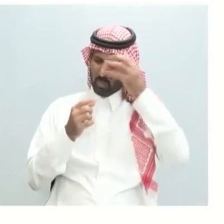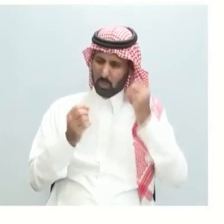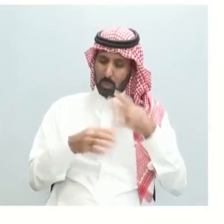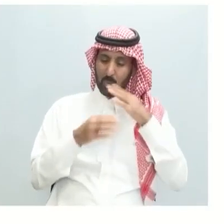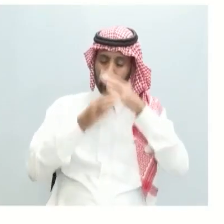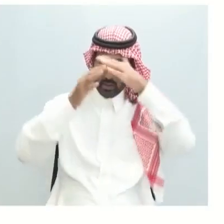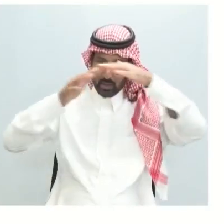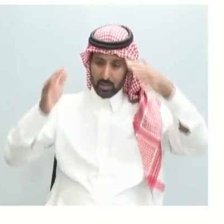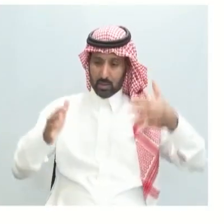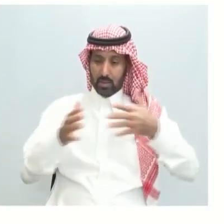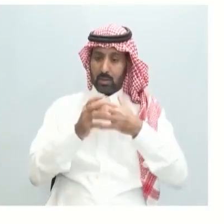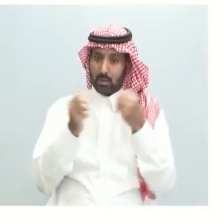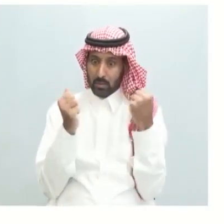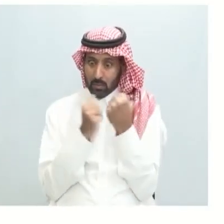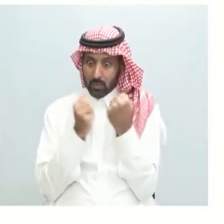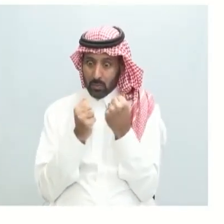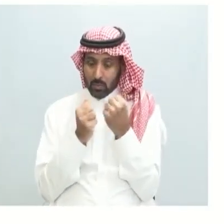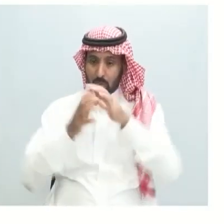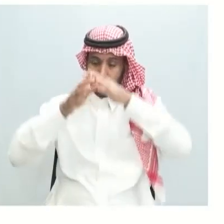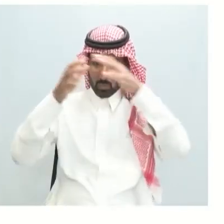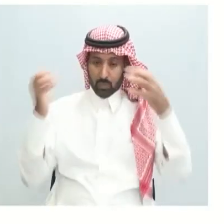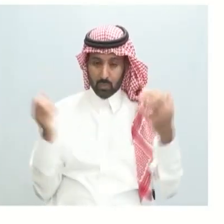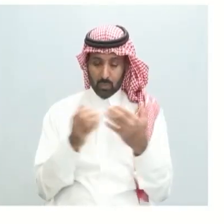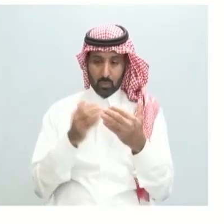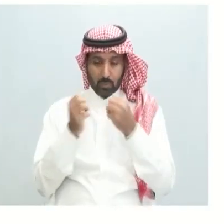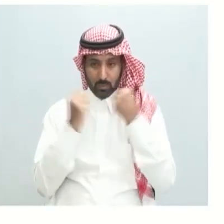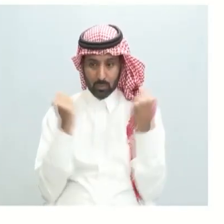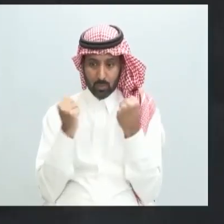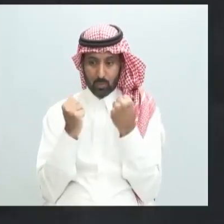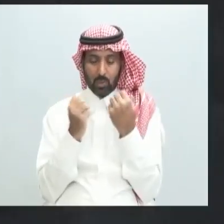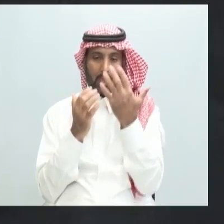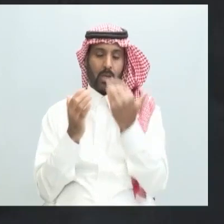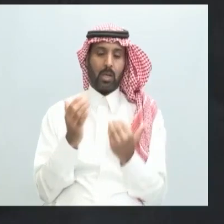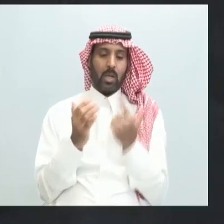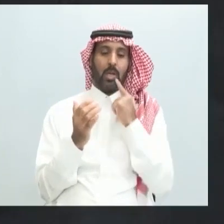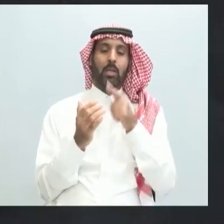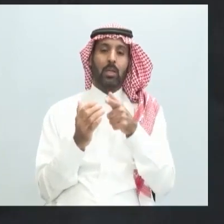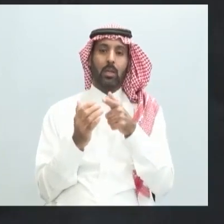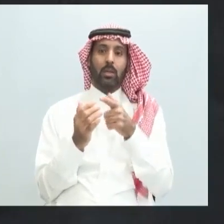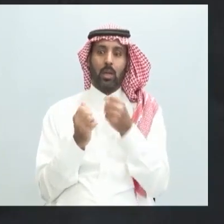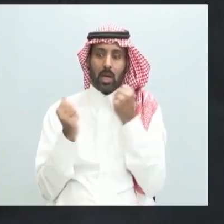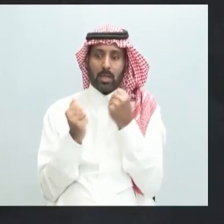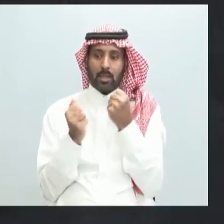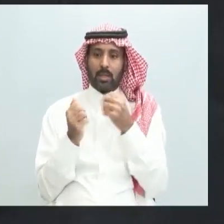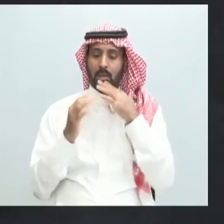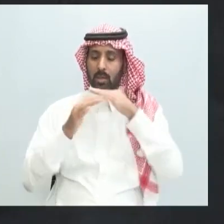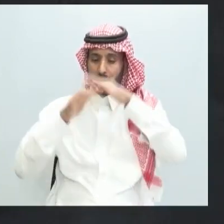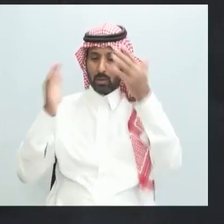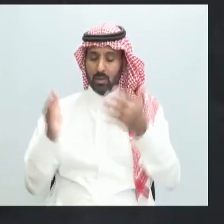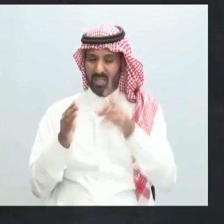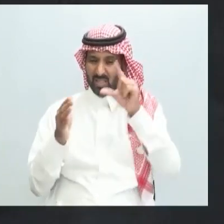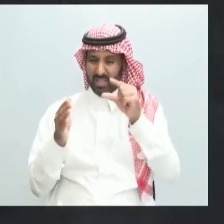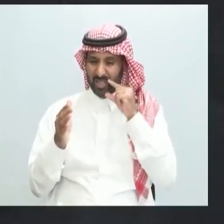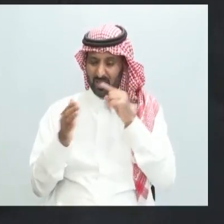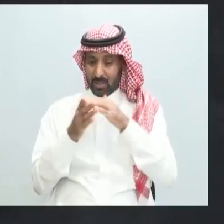And these are all, if you remember, what do we call them? The small